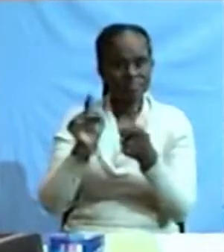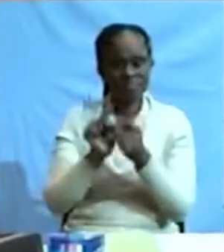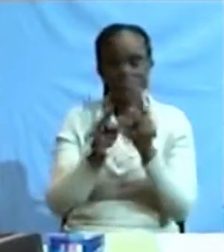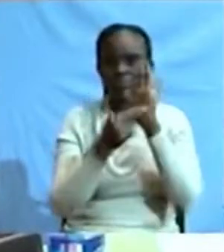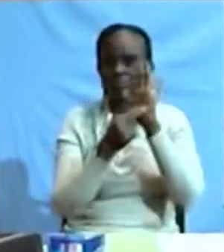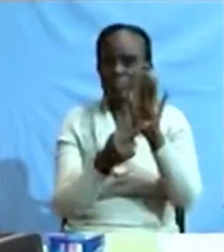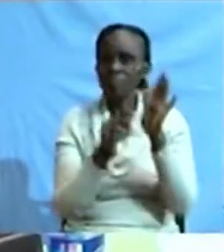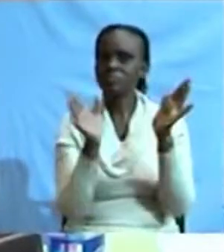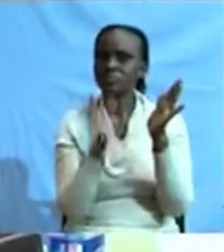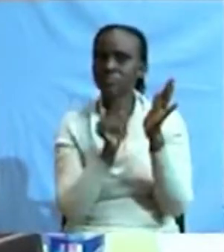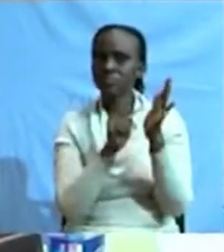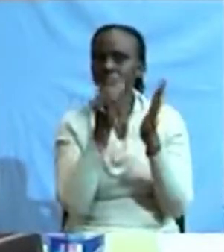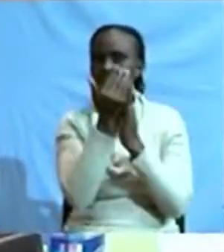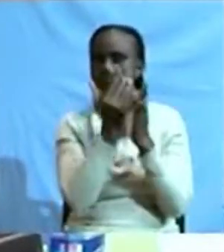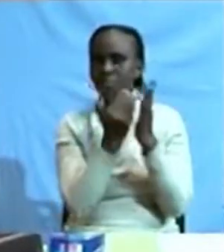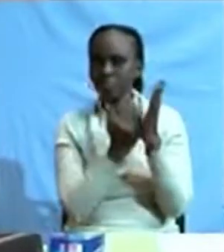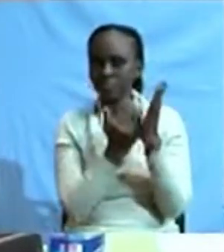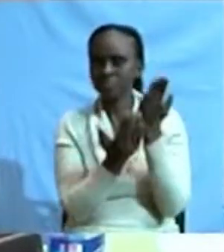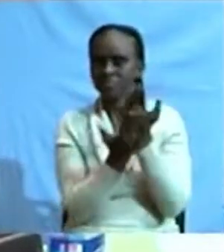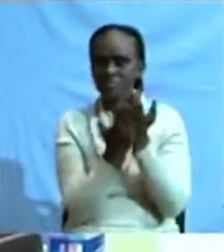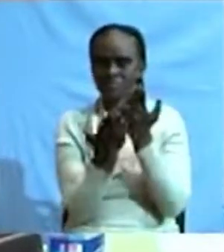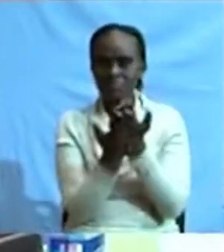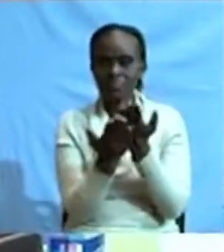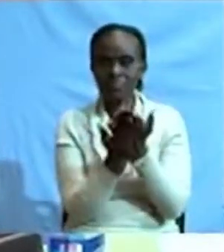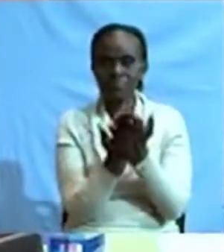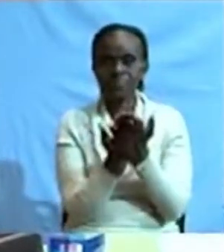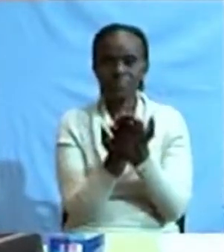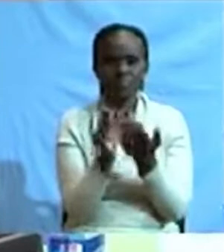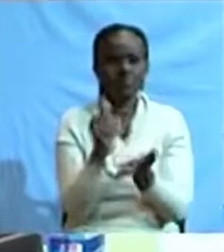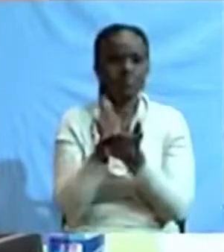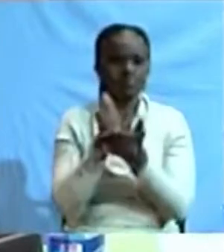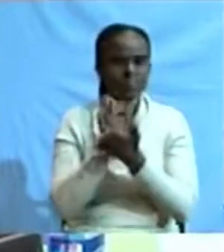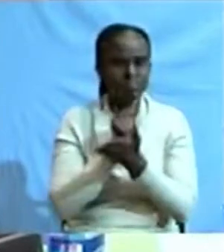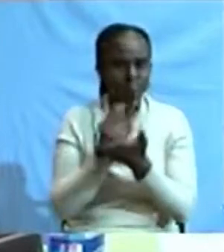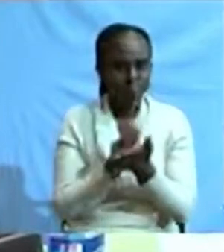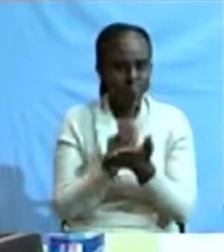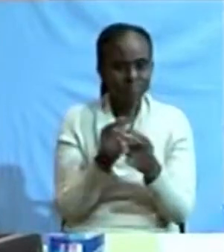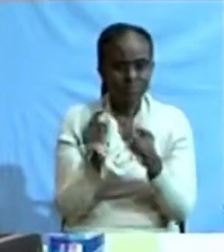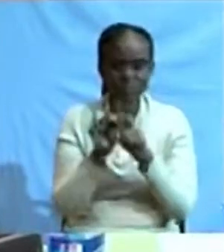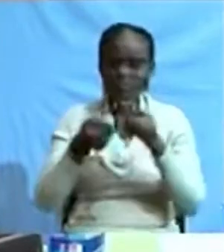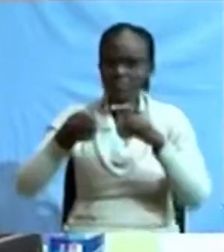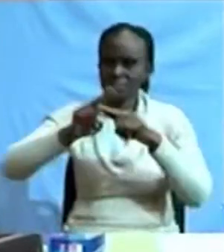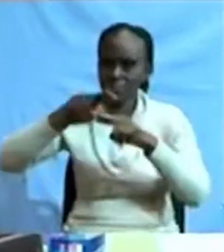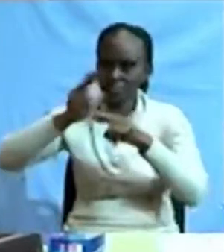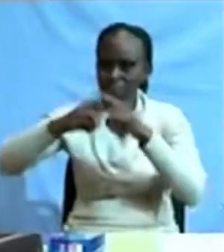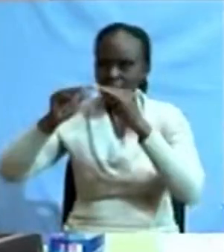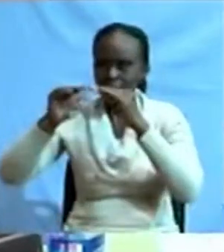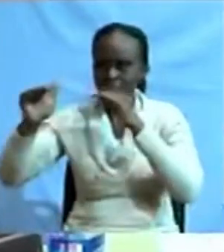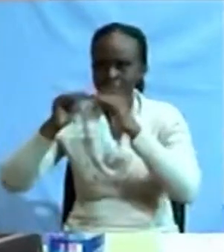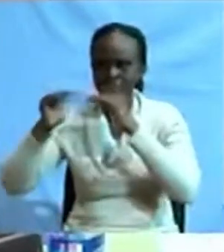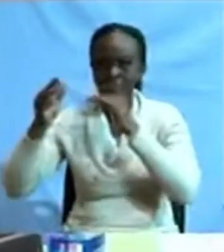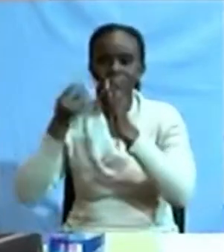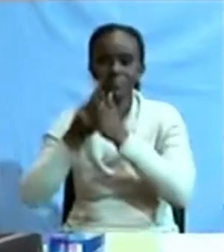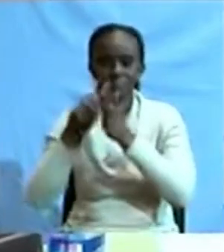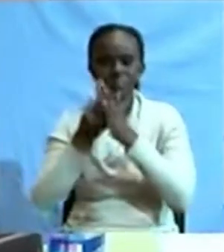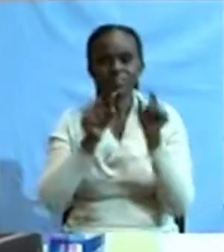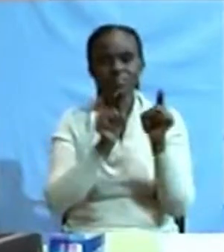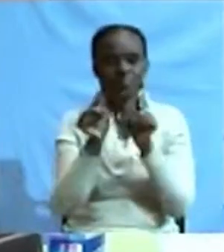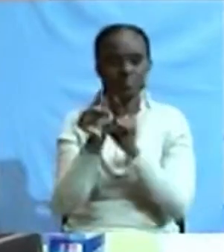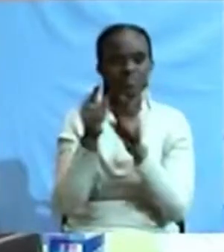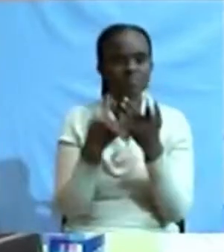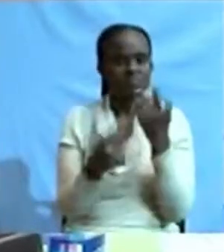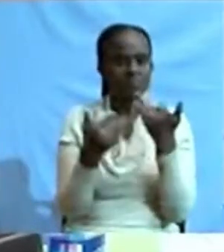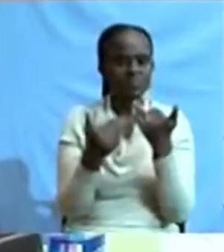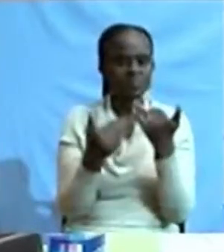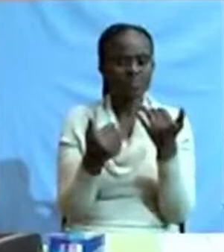in our list of appendices, that they help us to increase the equalization. And then also,